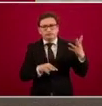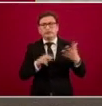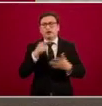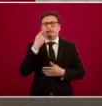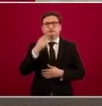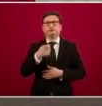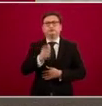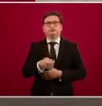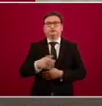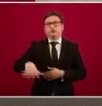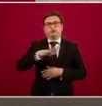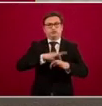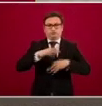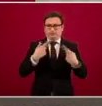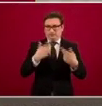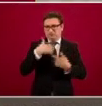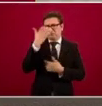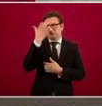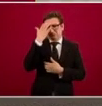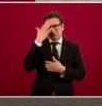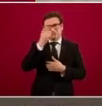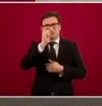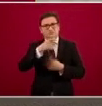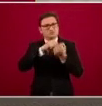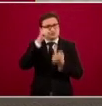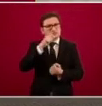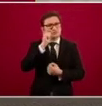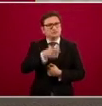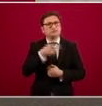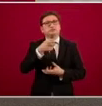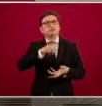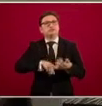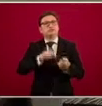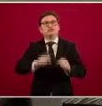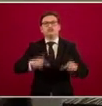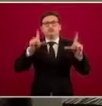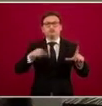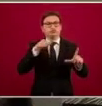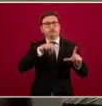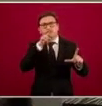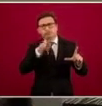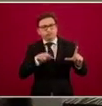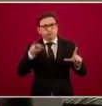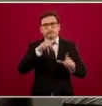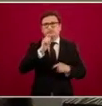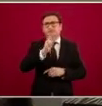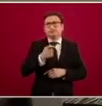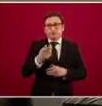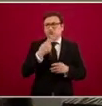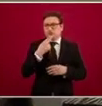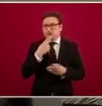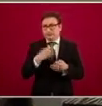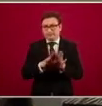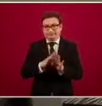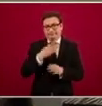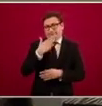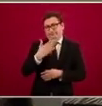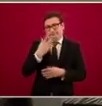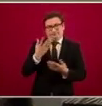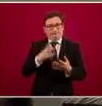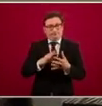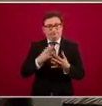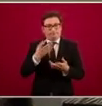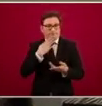information that are available in our websites. So we would like to present them to everyone so you know how to access